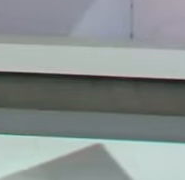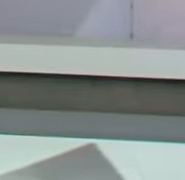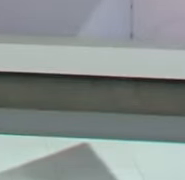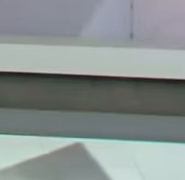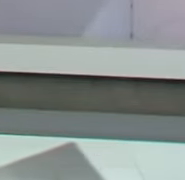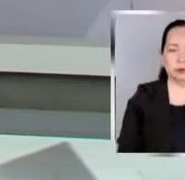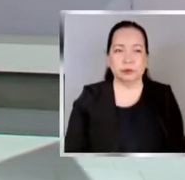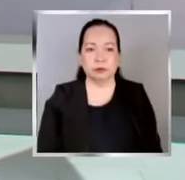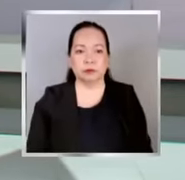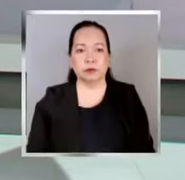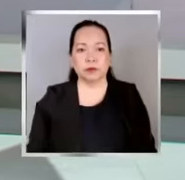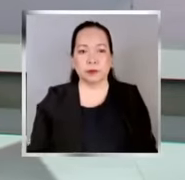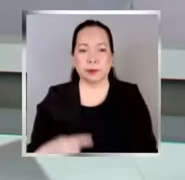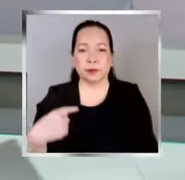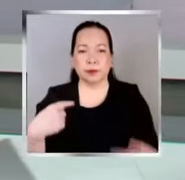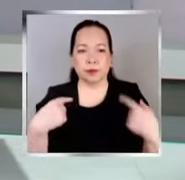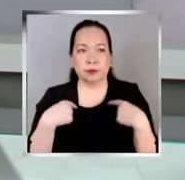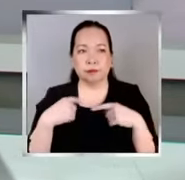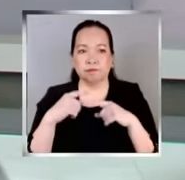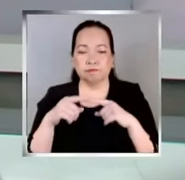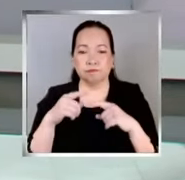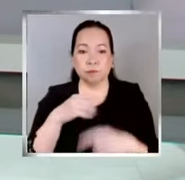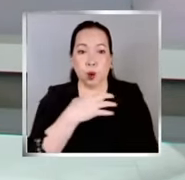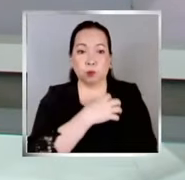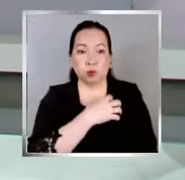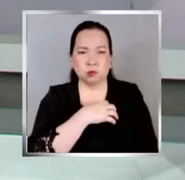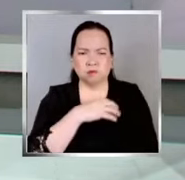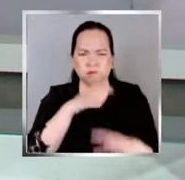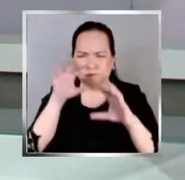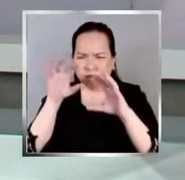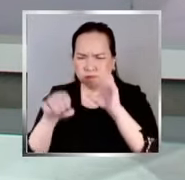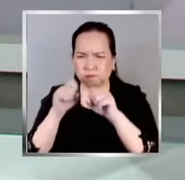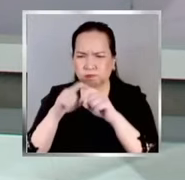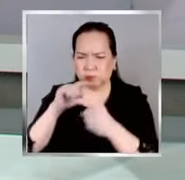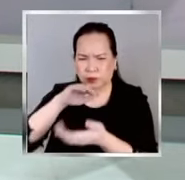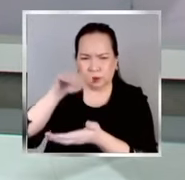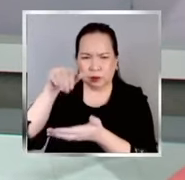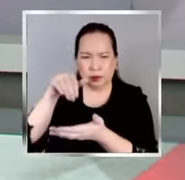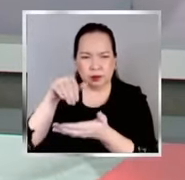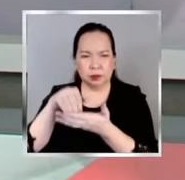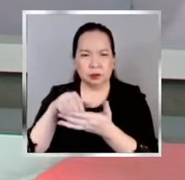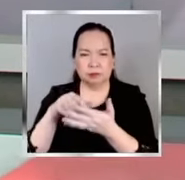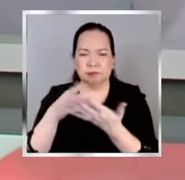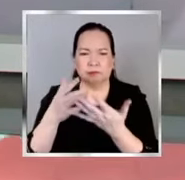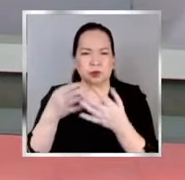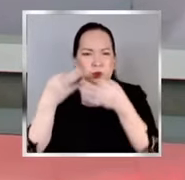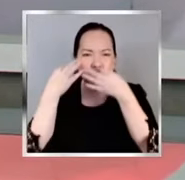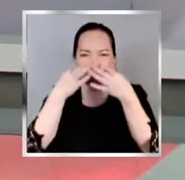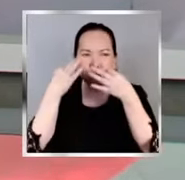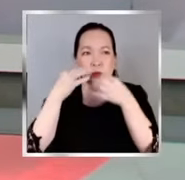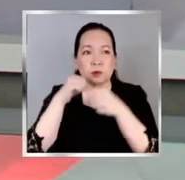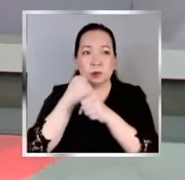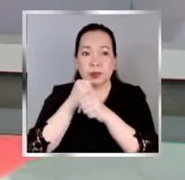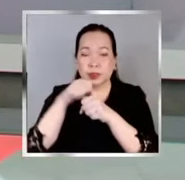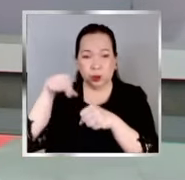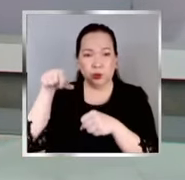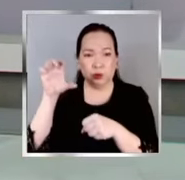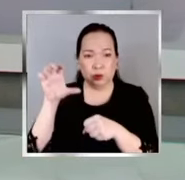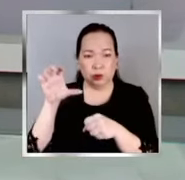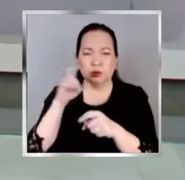Inalakay ng mga operatiba ang umano'y pugad ng ilegal na droga sa Quezon City na malapit pa naman sa isang